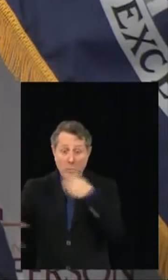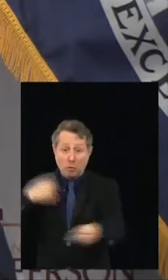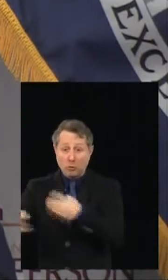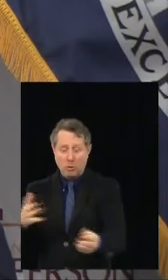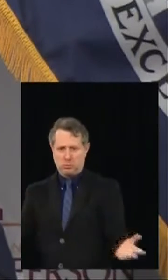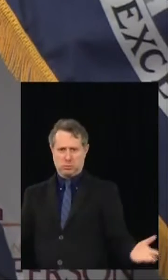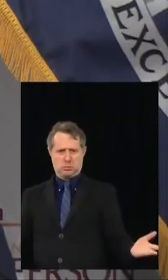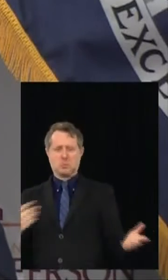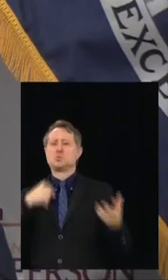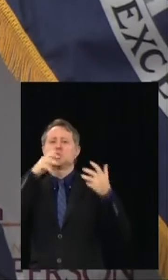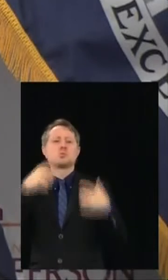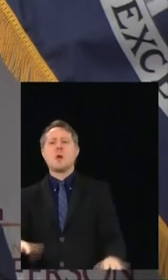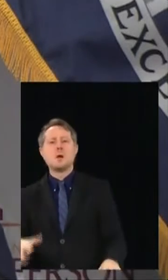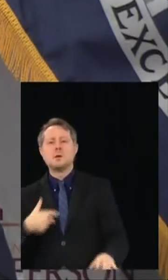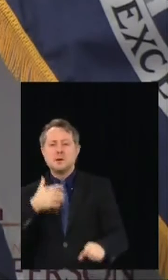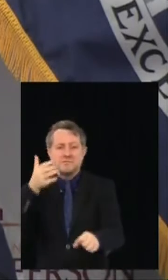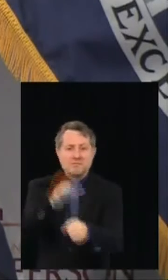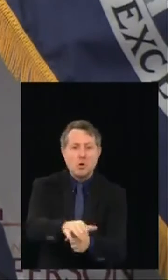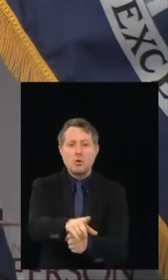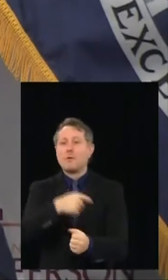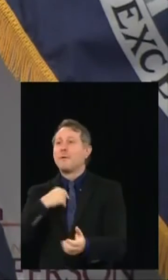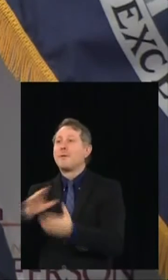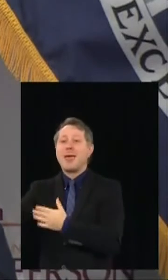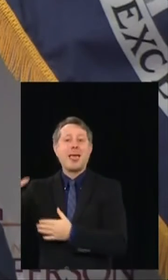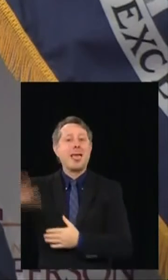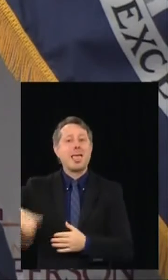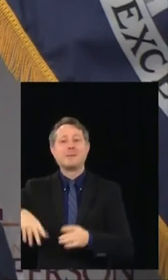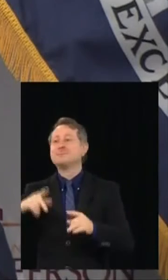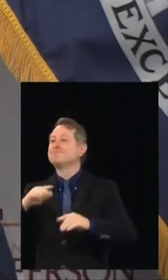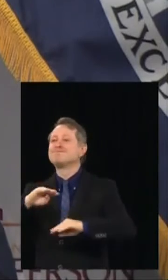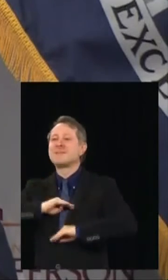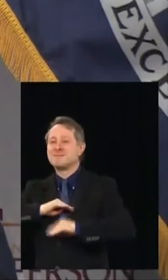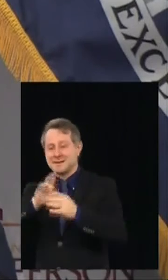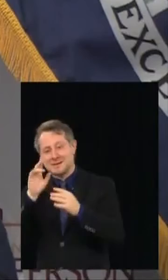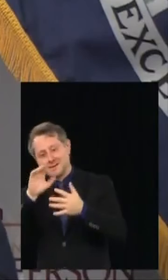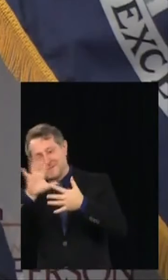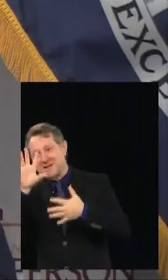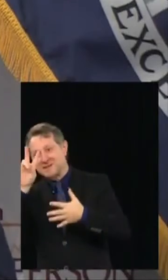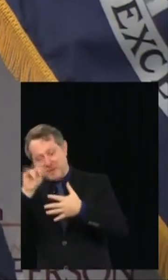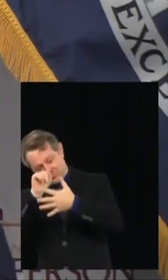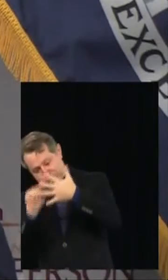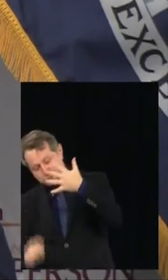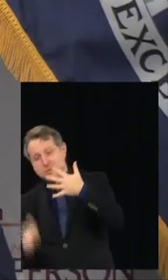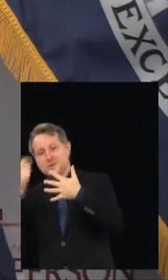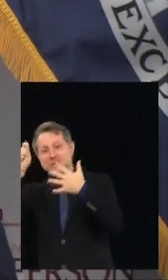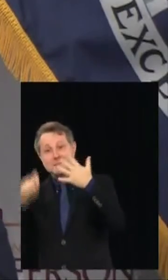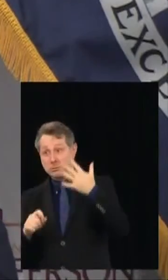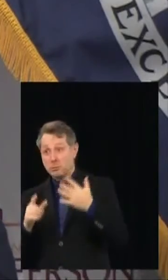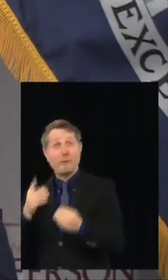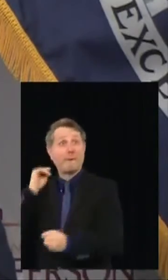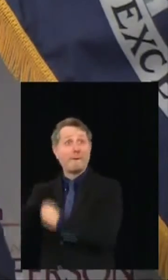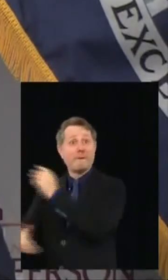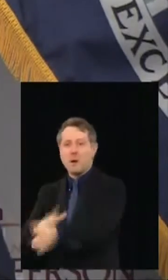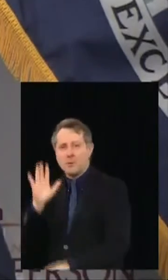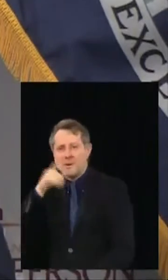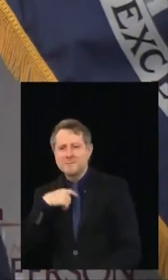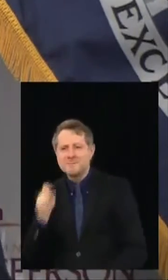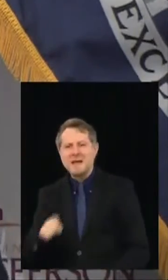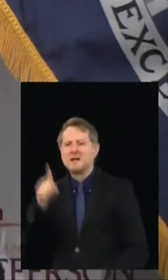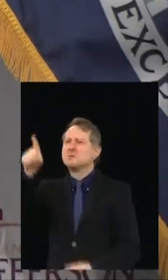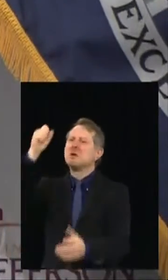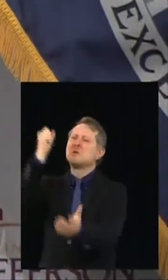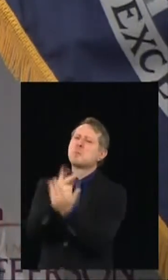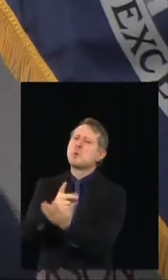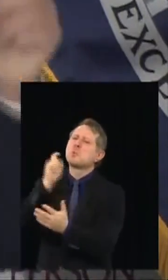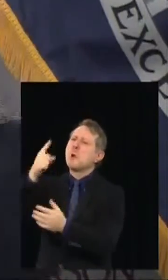the federal criteria, which is extensive, their criteria. But you want to get it done in a day, but you have to get it done